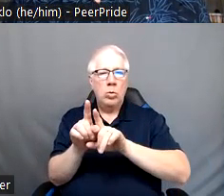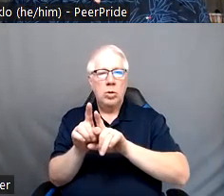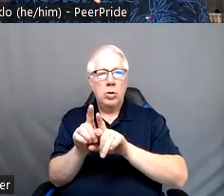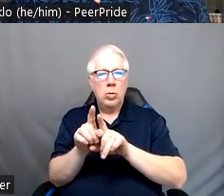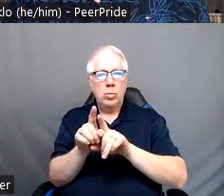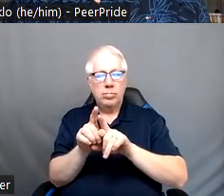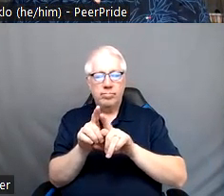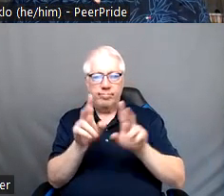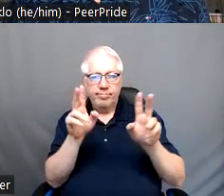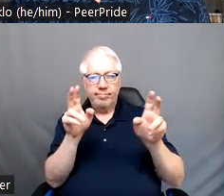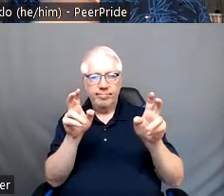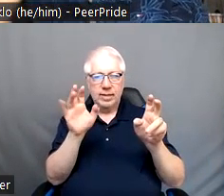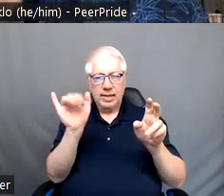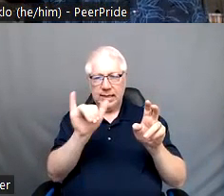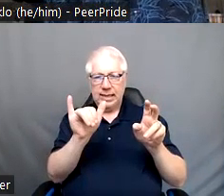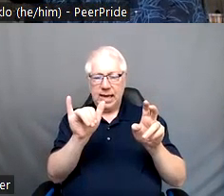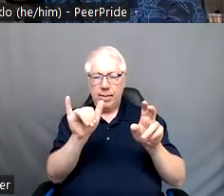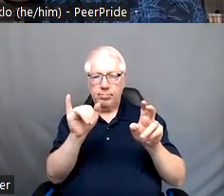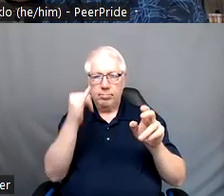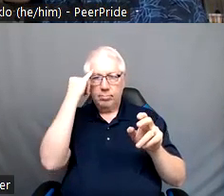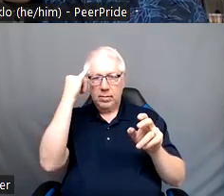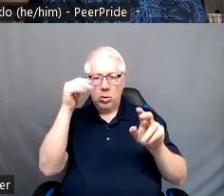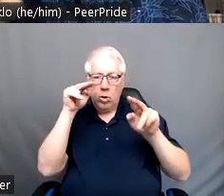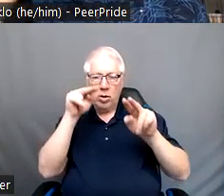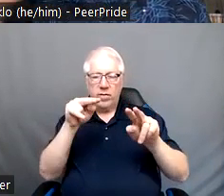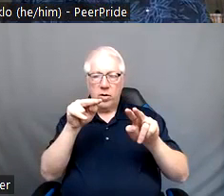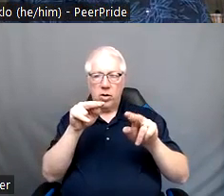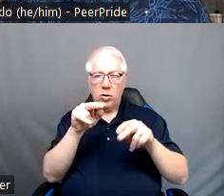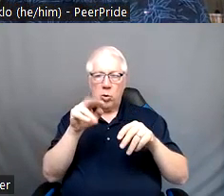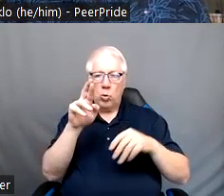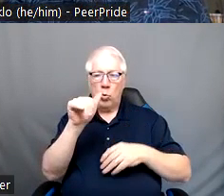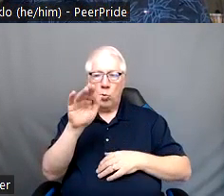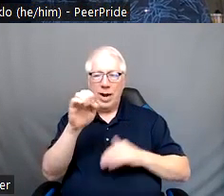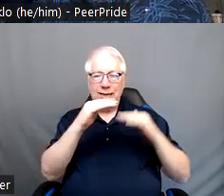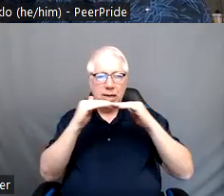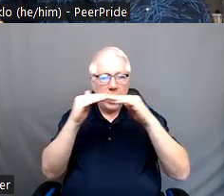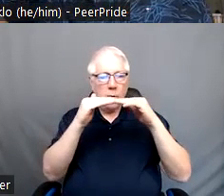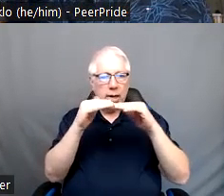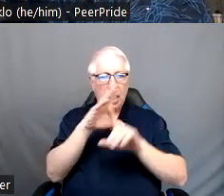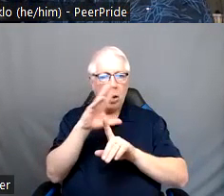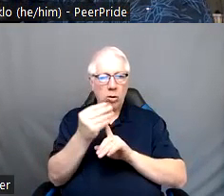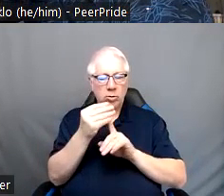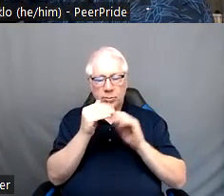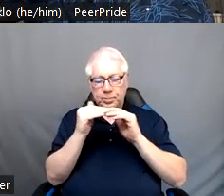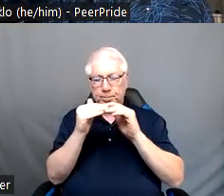that same kind of purview that we're looking at for race equity and cultural humility, I